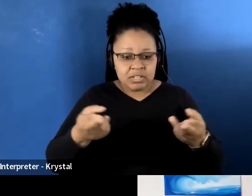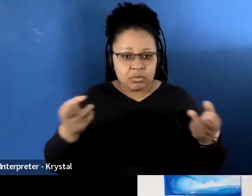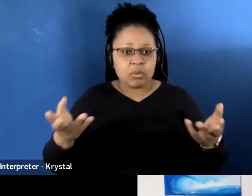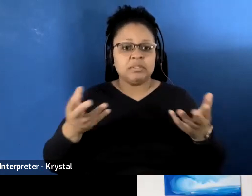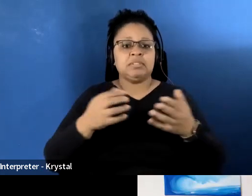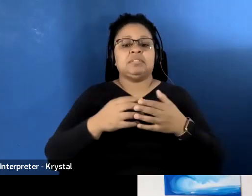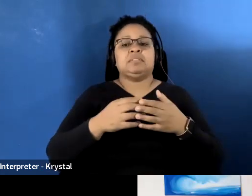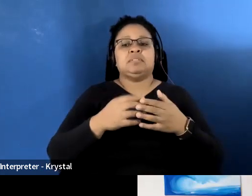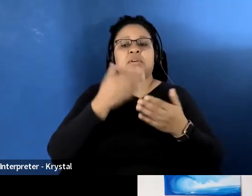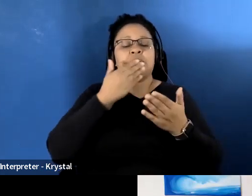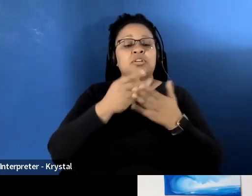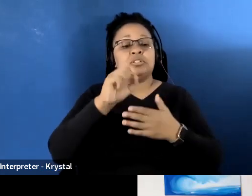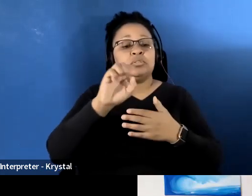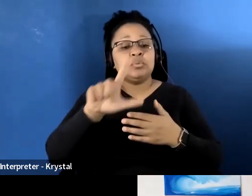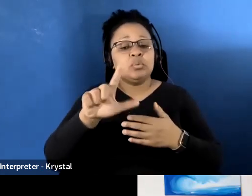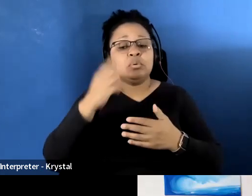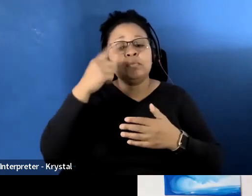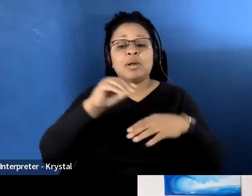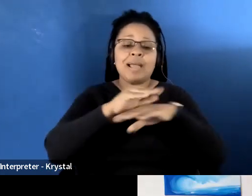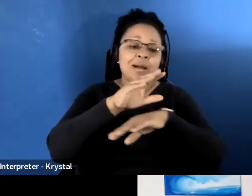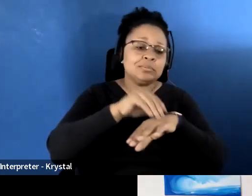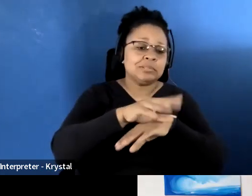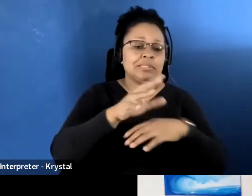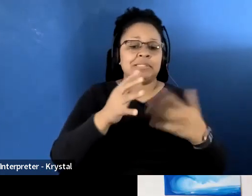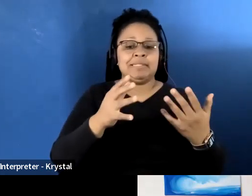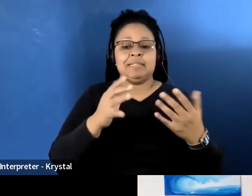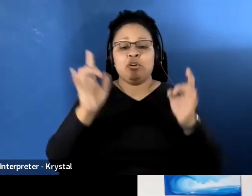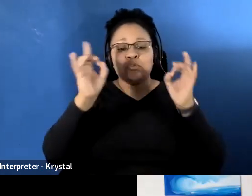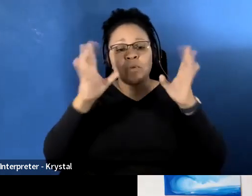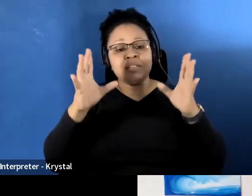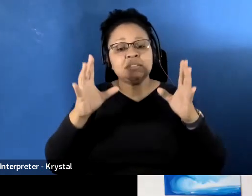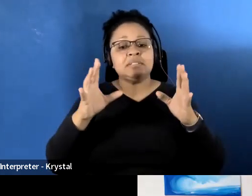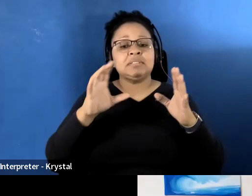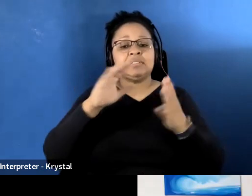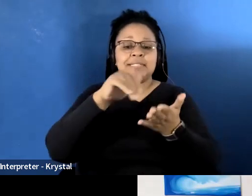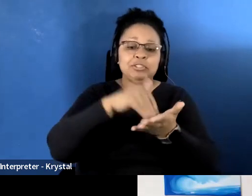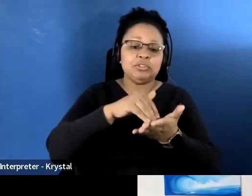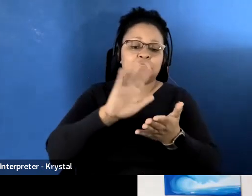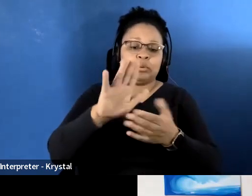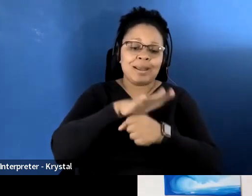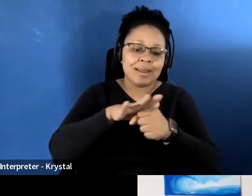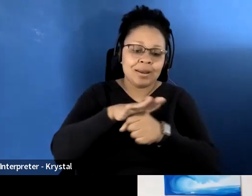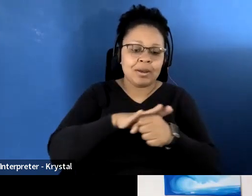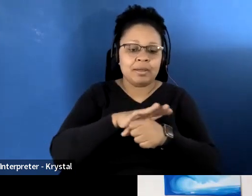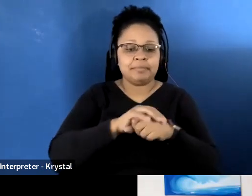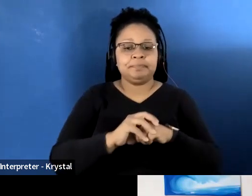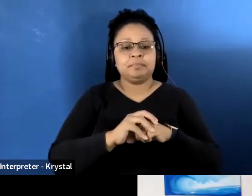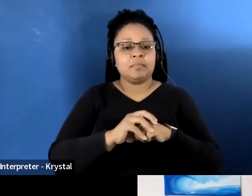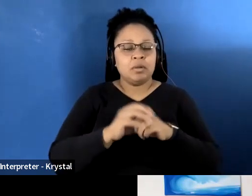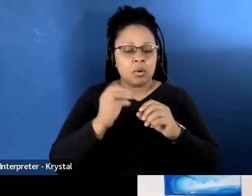tool for resources, for counseling, for crisis centers if they're in your area. So, all right, we've got some